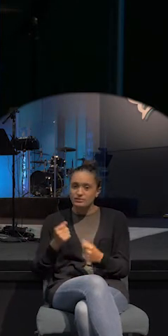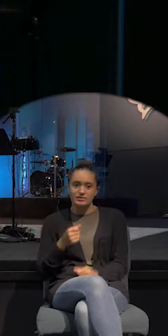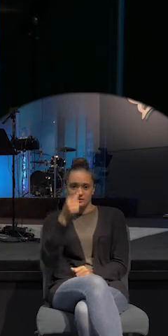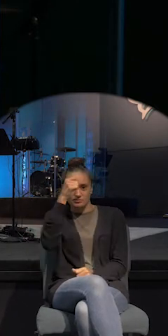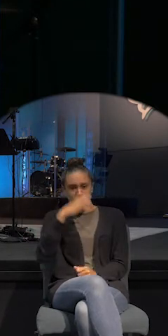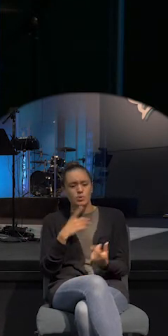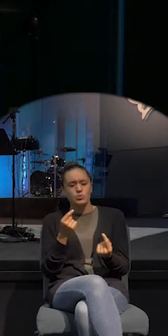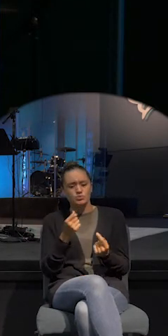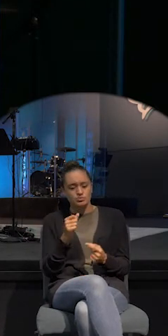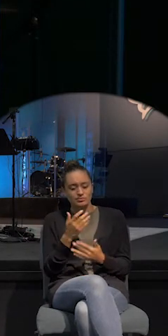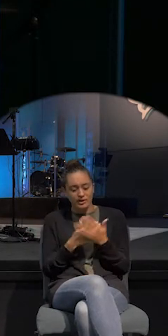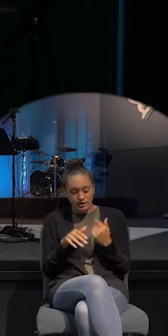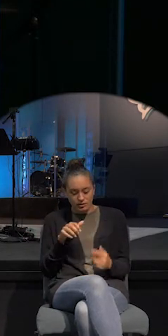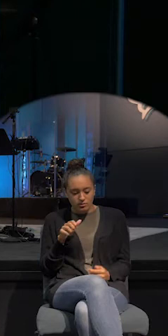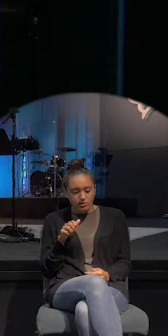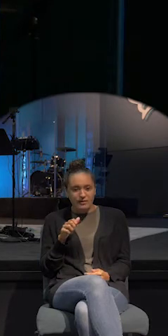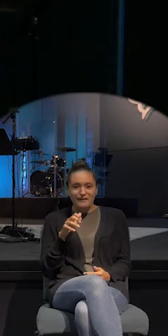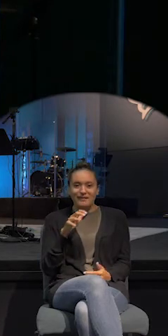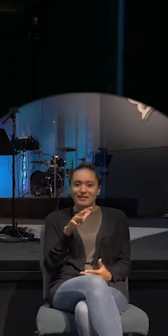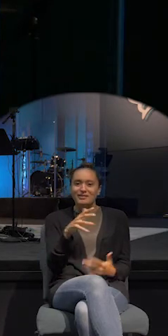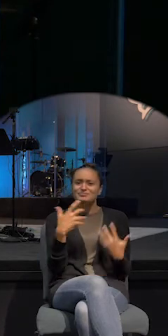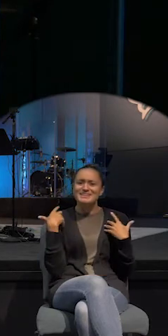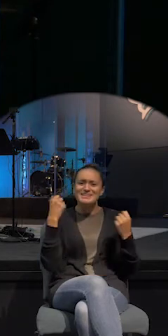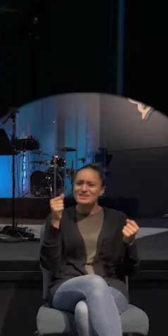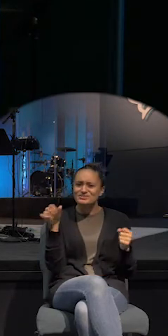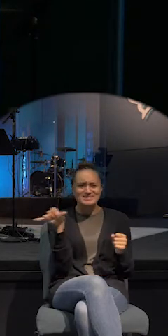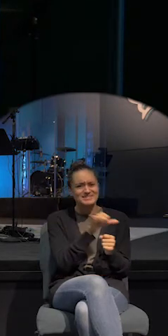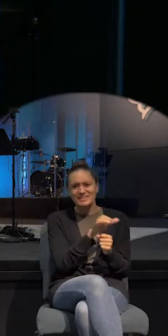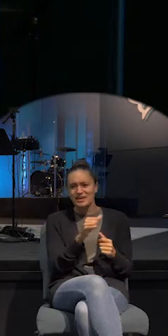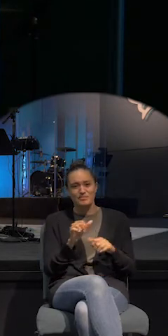as whole as the other."